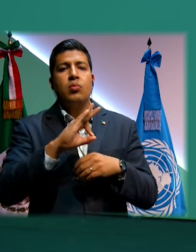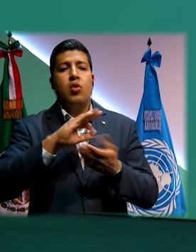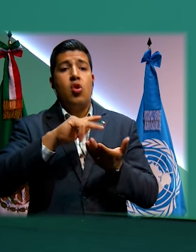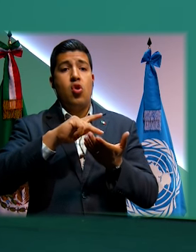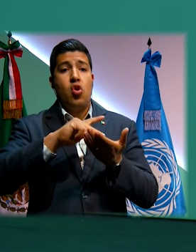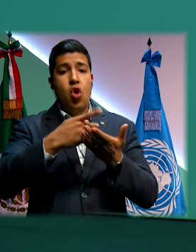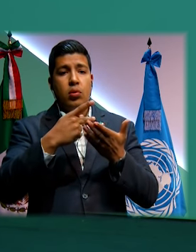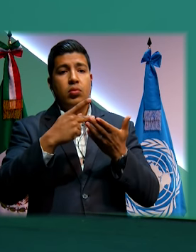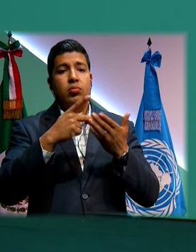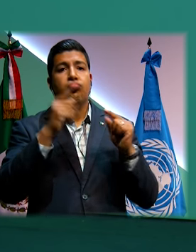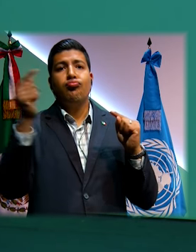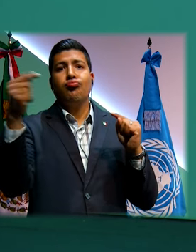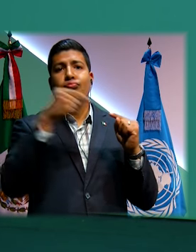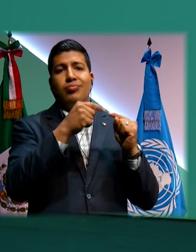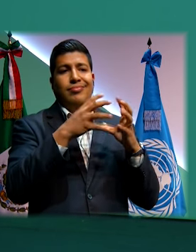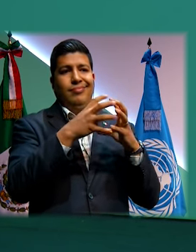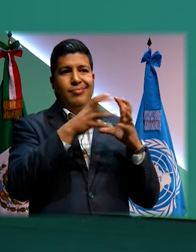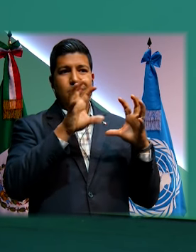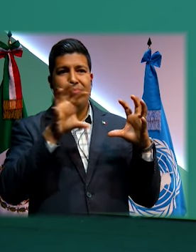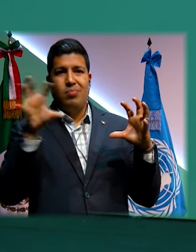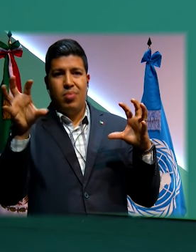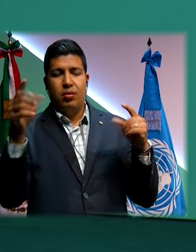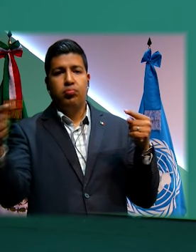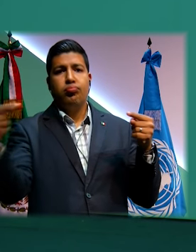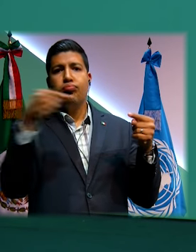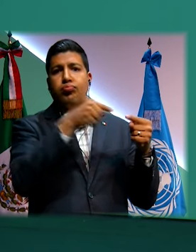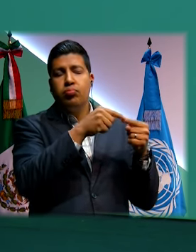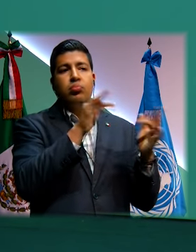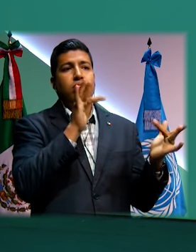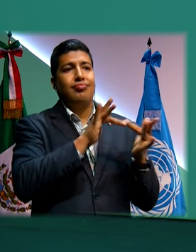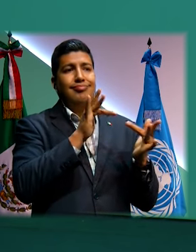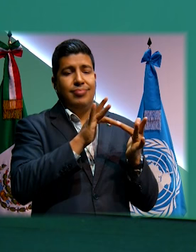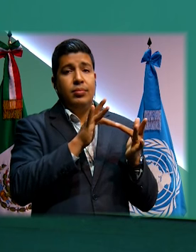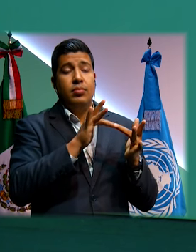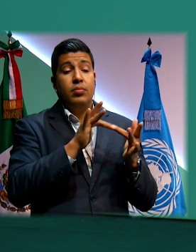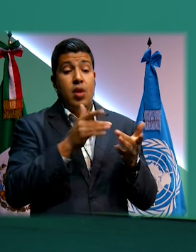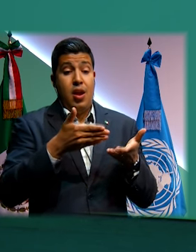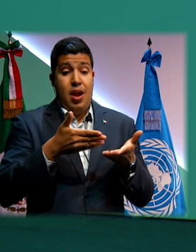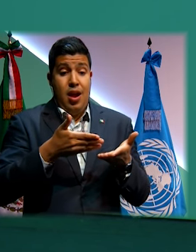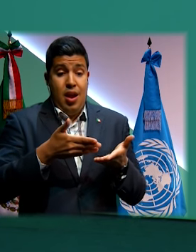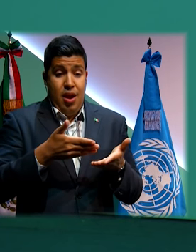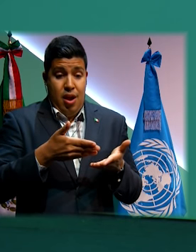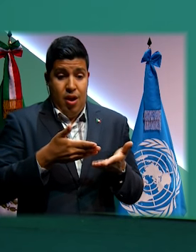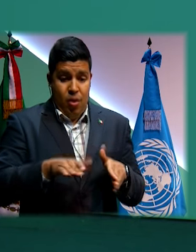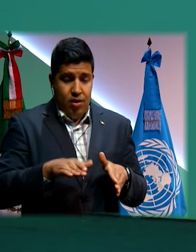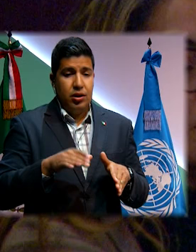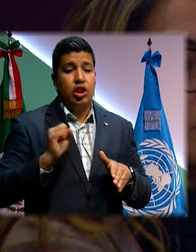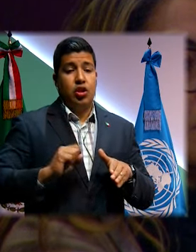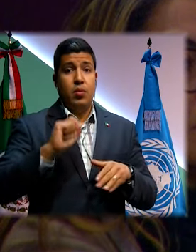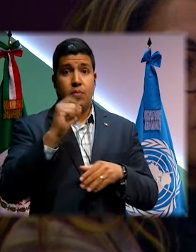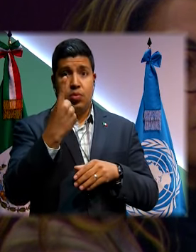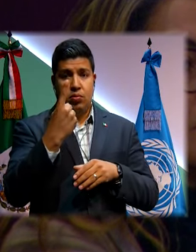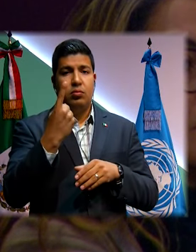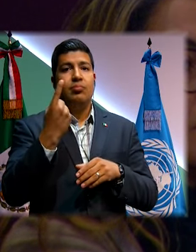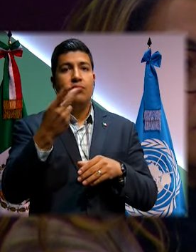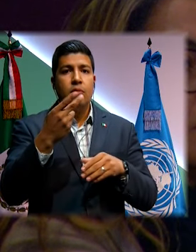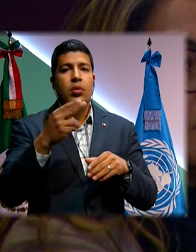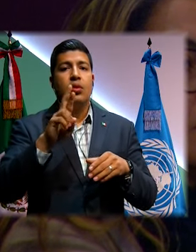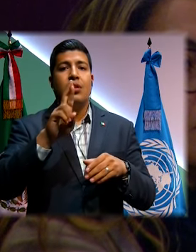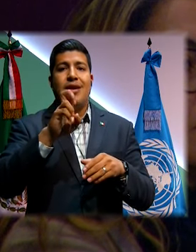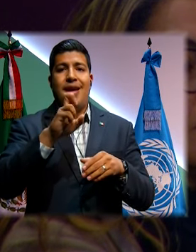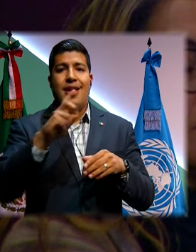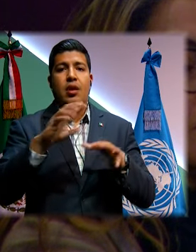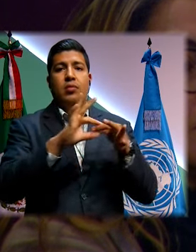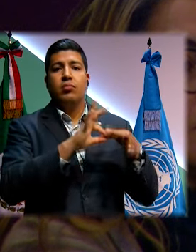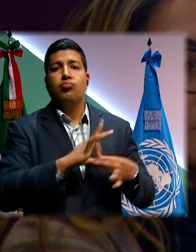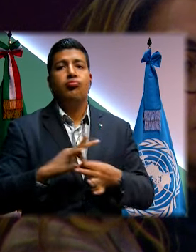the remainder of this 21st century, we can build an interplanetary network out of the equipment that we send out there to